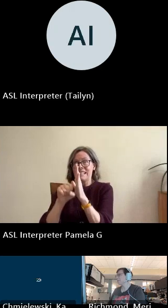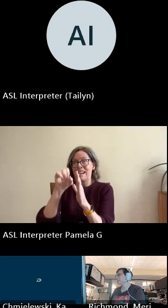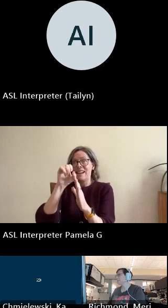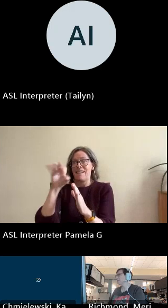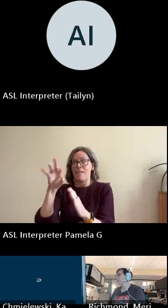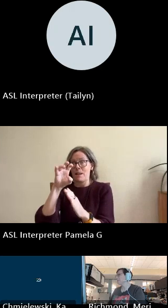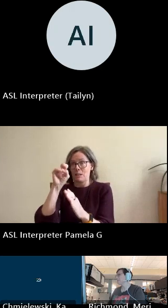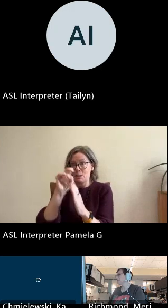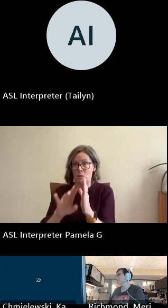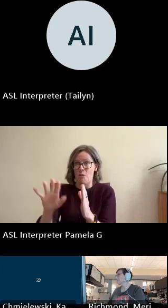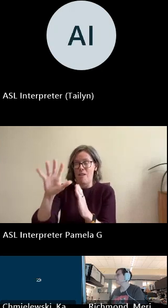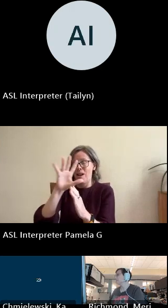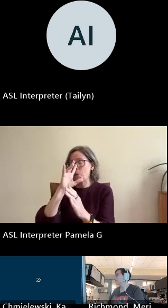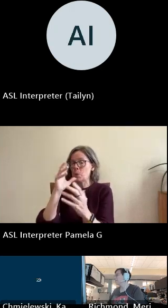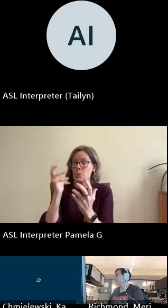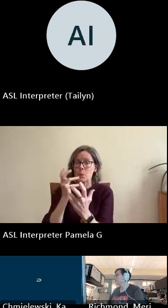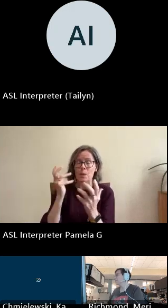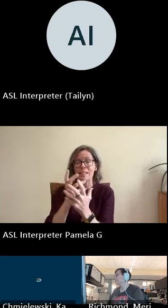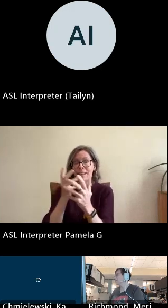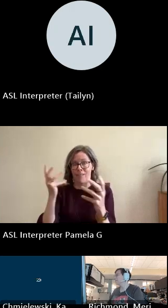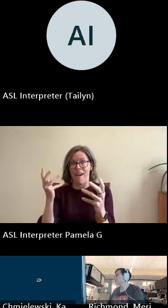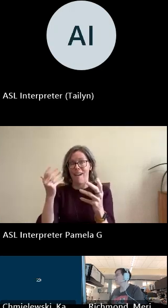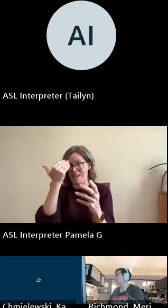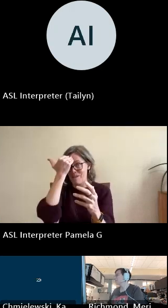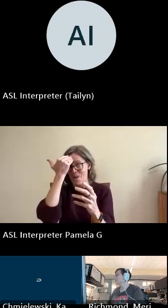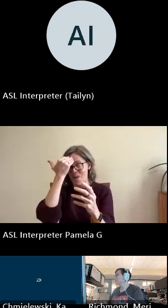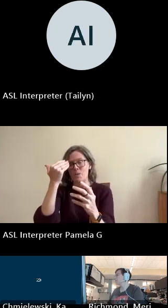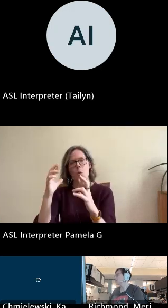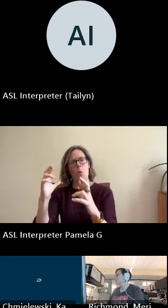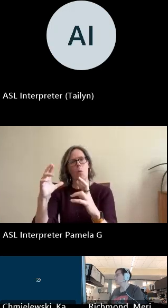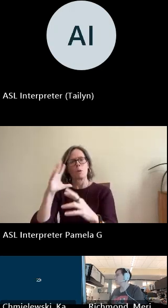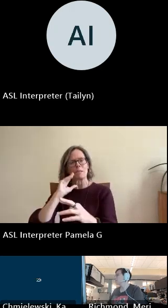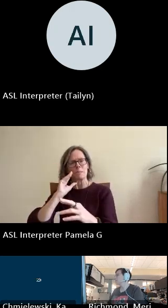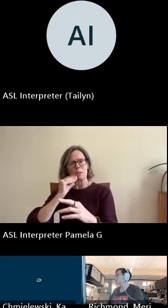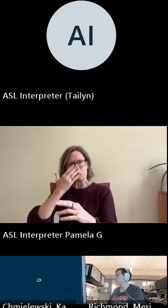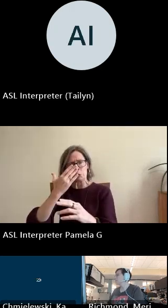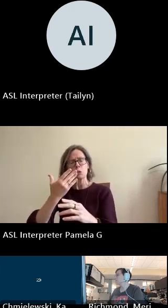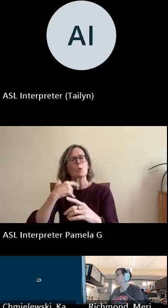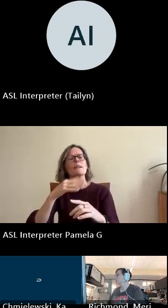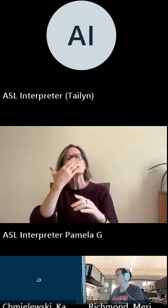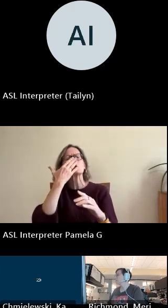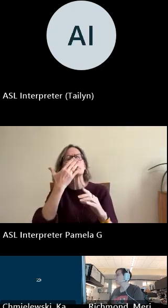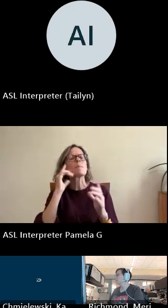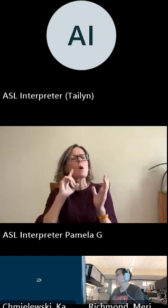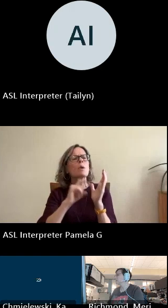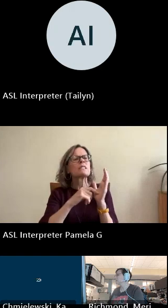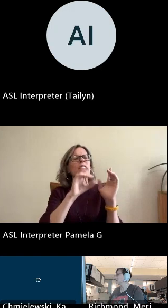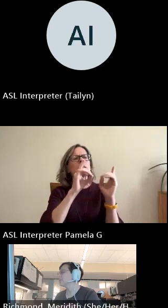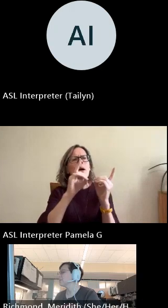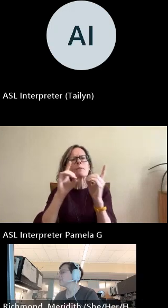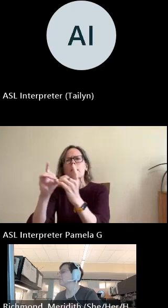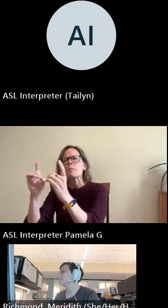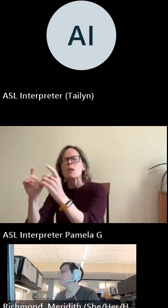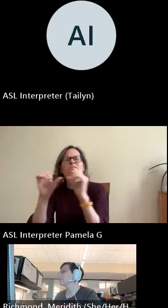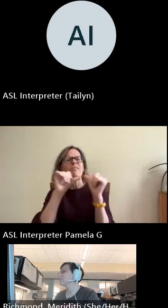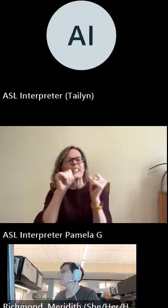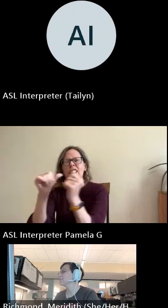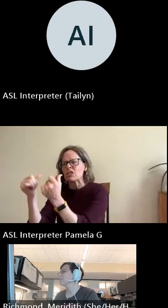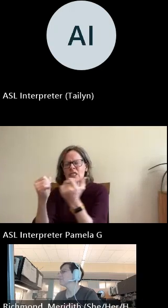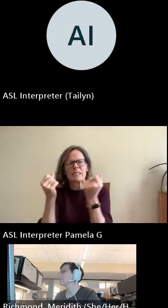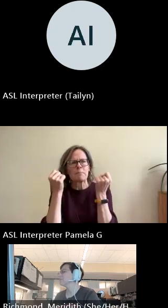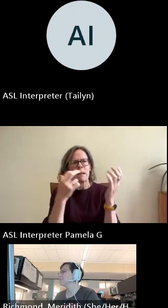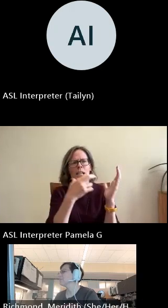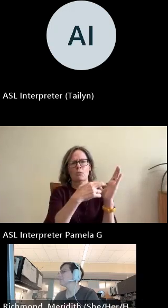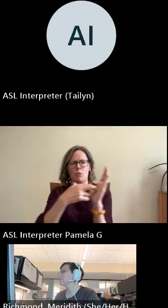good. But this just gives me a sense. And we've got a lot of different agencies represented here. So I'll try to give you